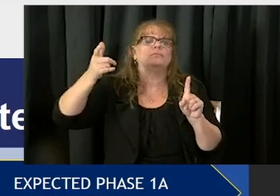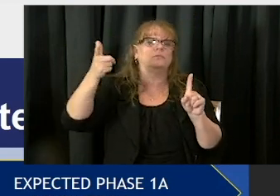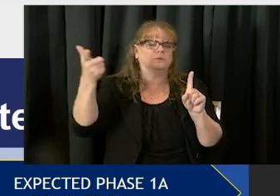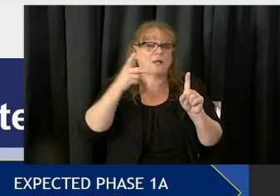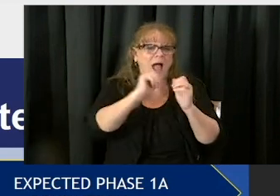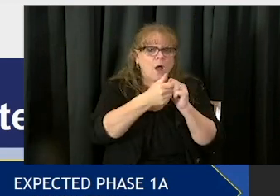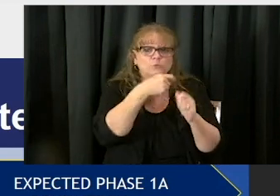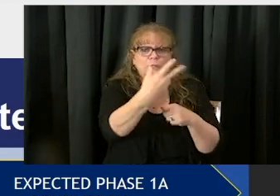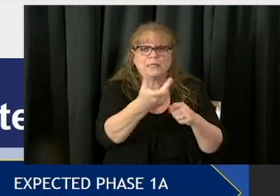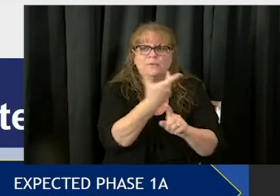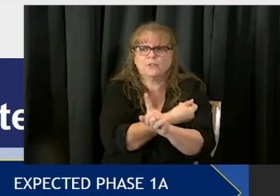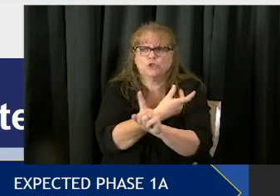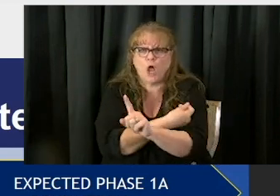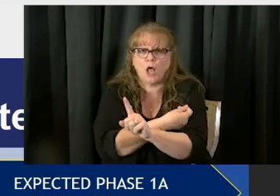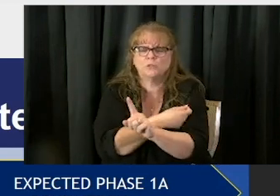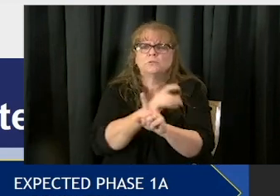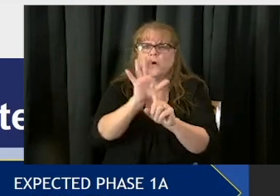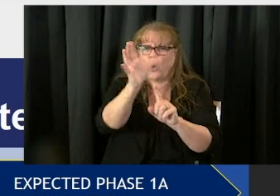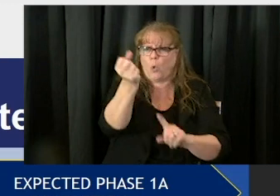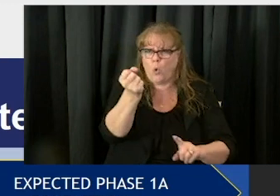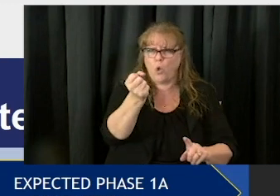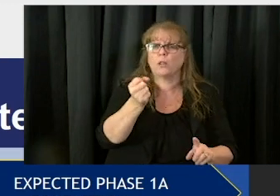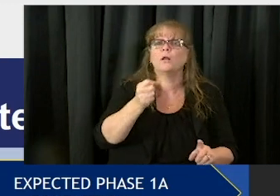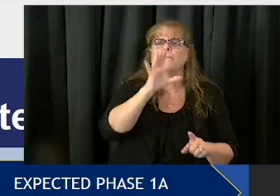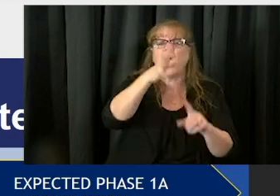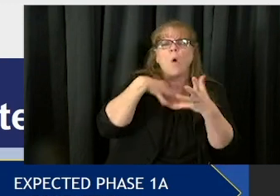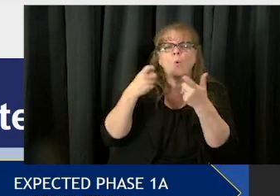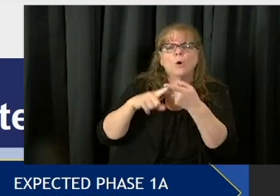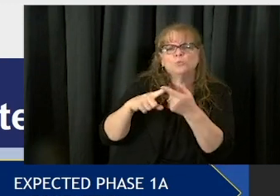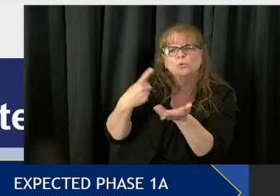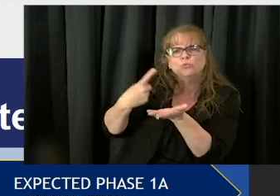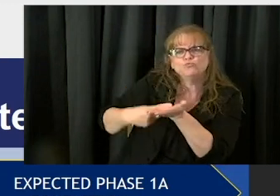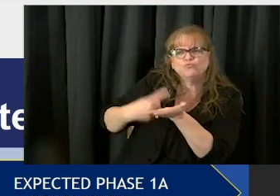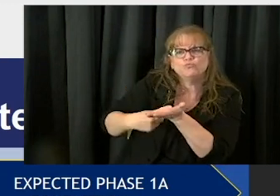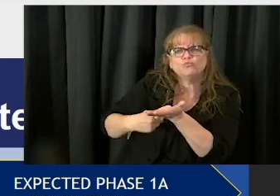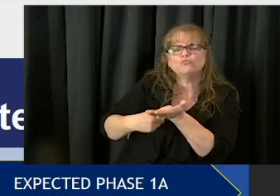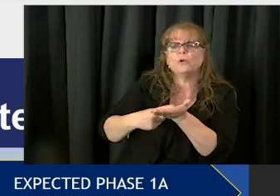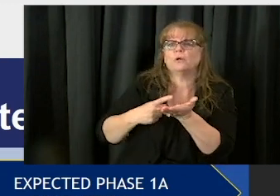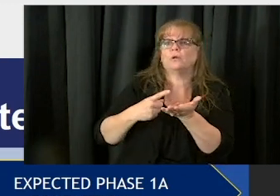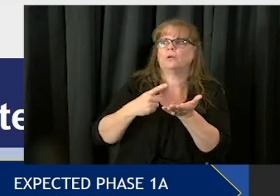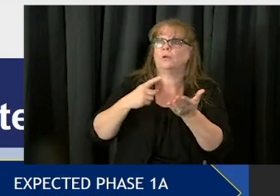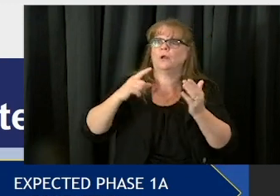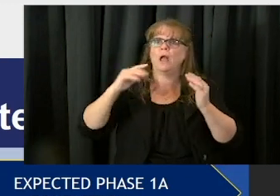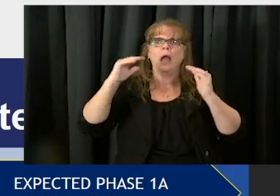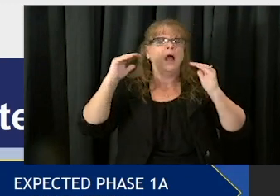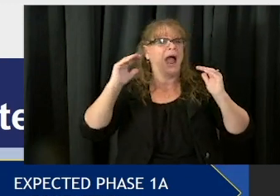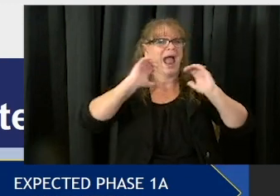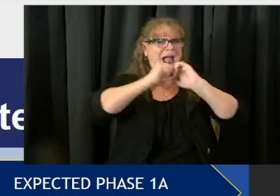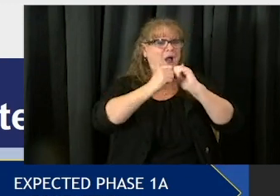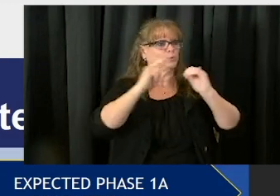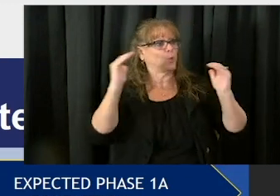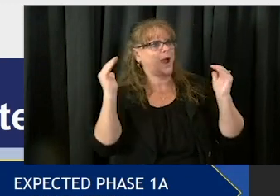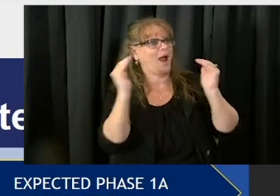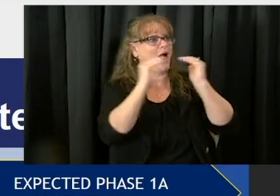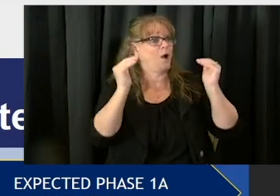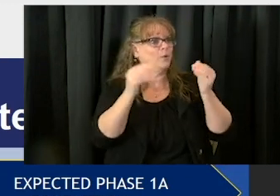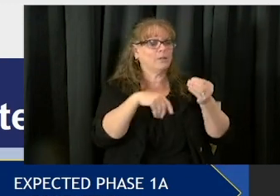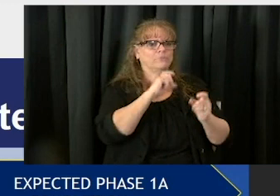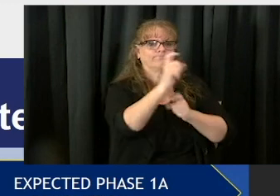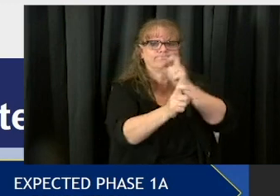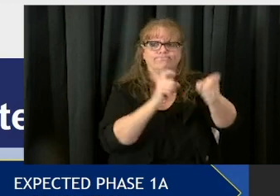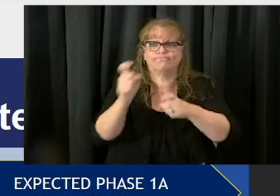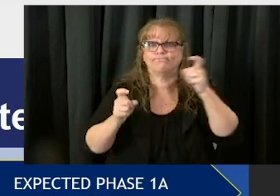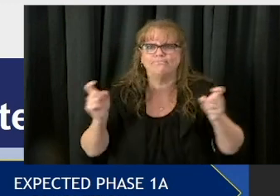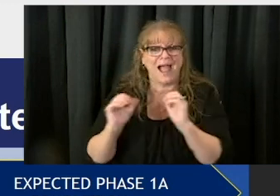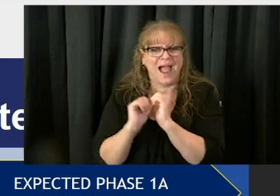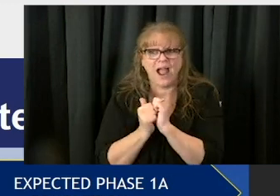approach. And we had very successful clinics for 70 and up just last weekend. And I want to thank Rick Palacio for putting that